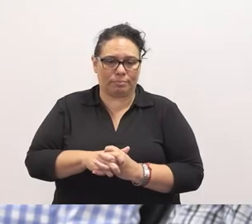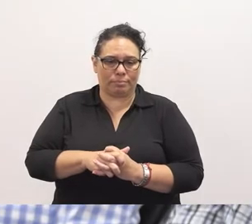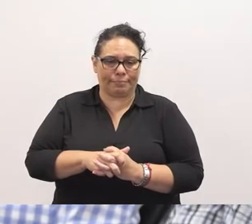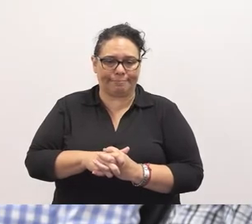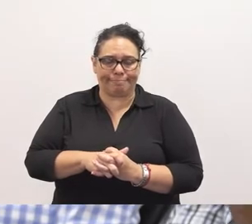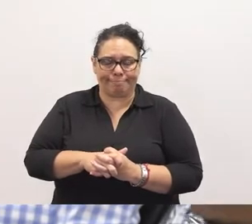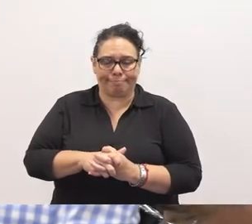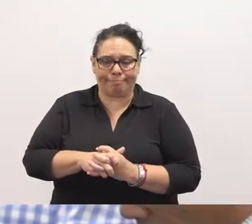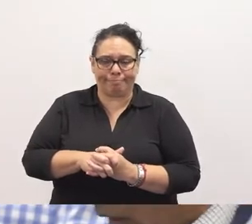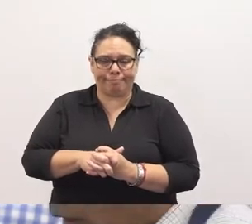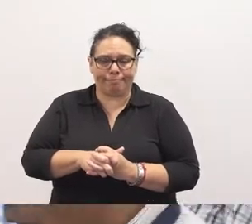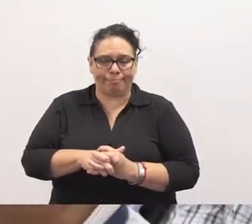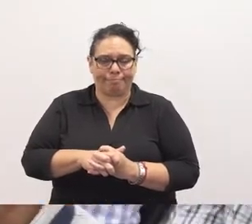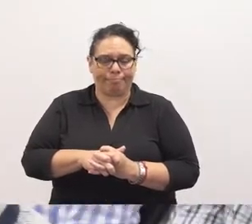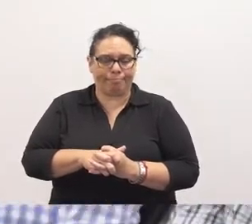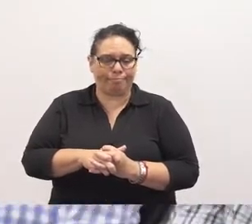avay.